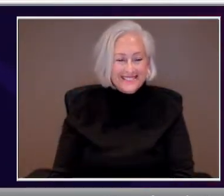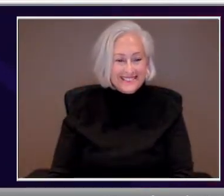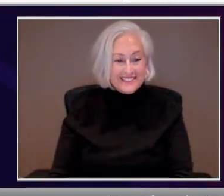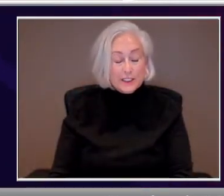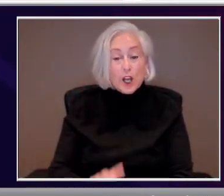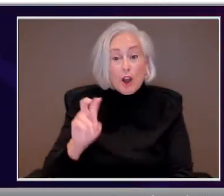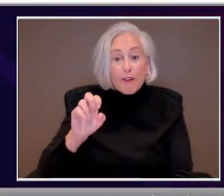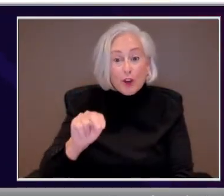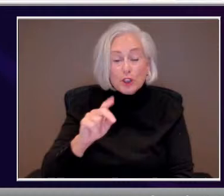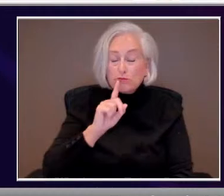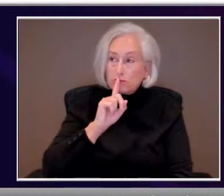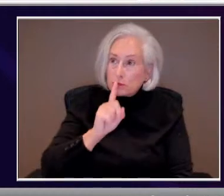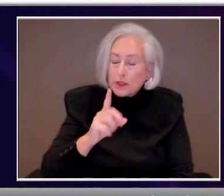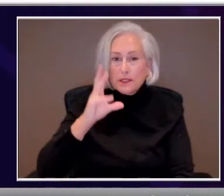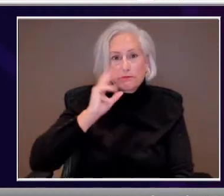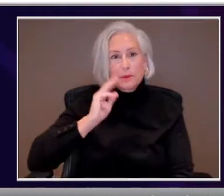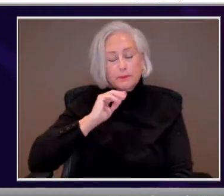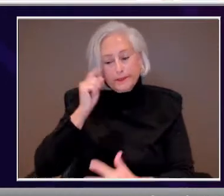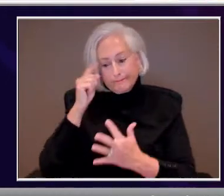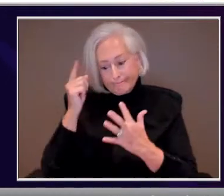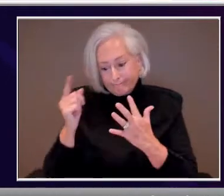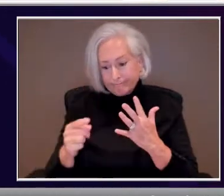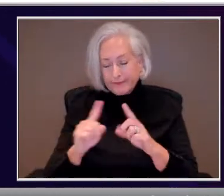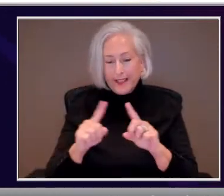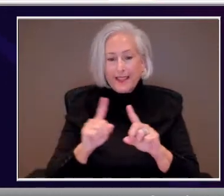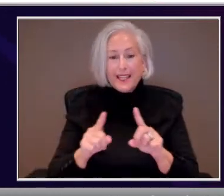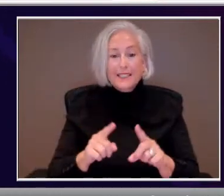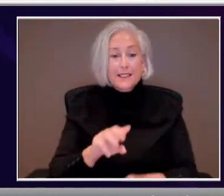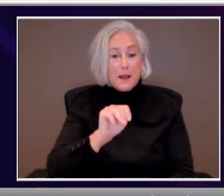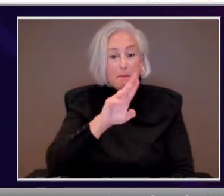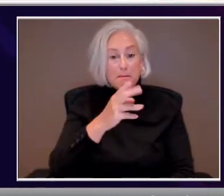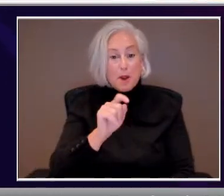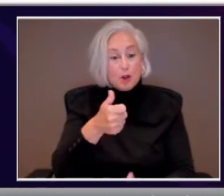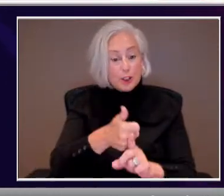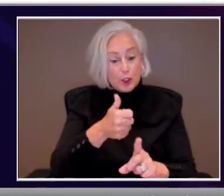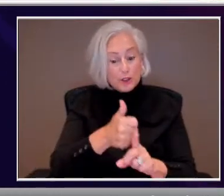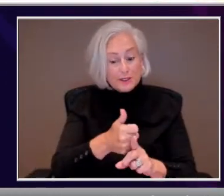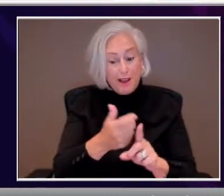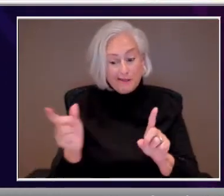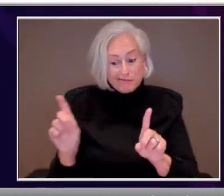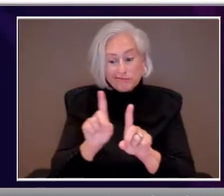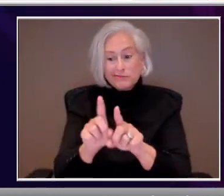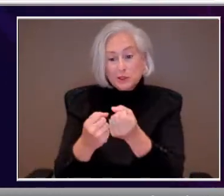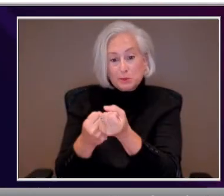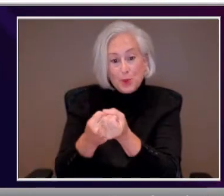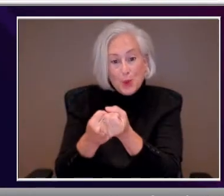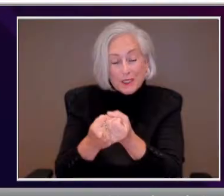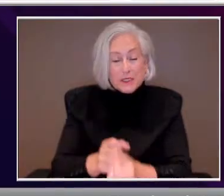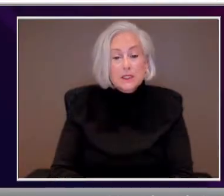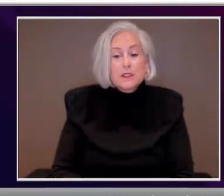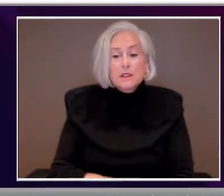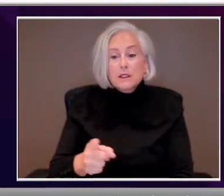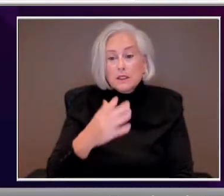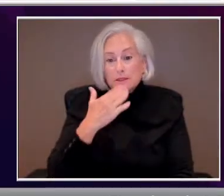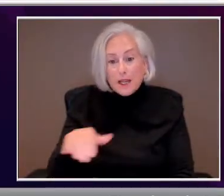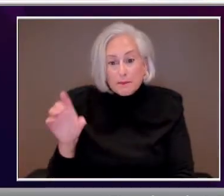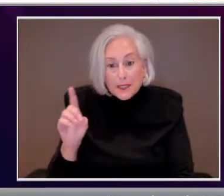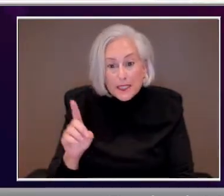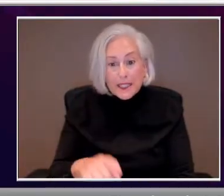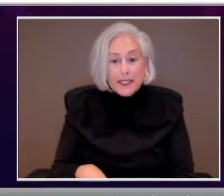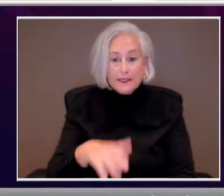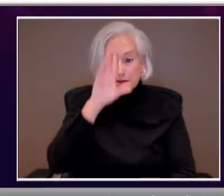and Margaret, so have you as his partner. Vern, you had diabetes, surgeries, a stroke, now you're in